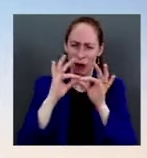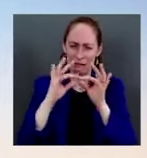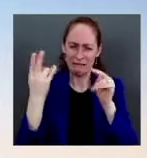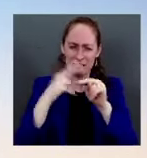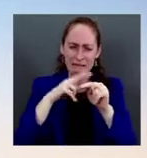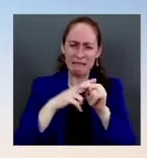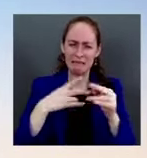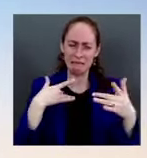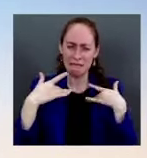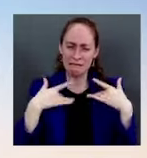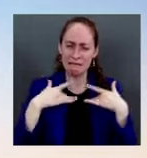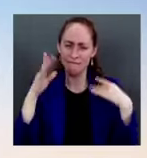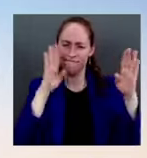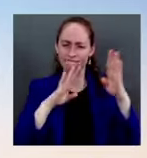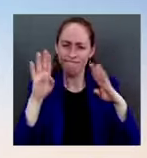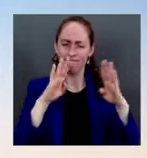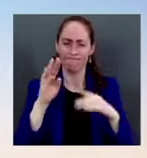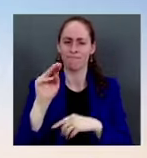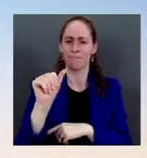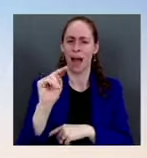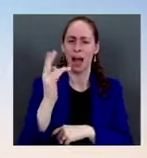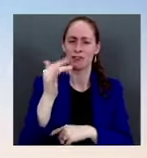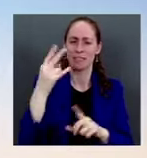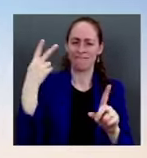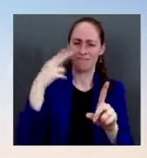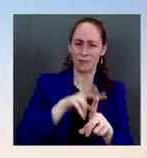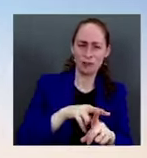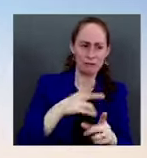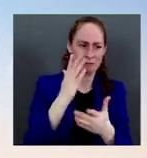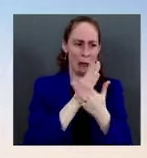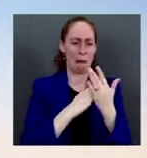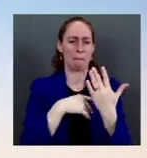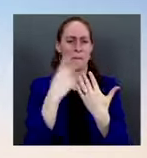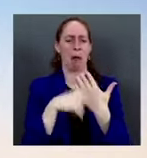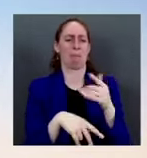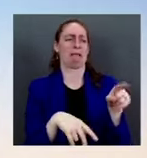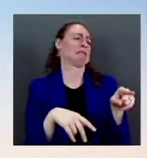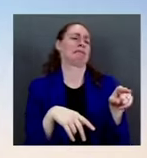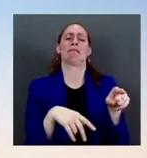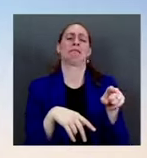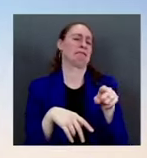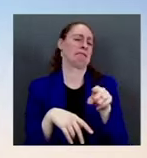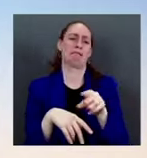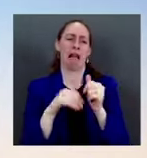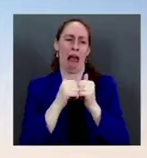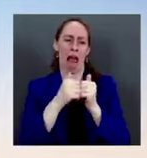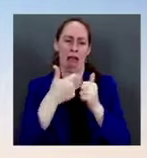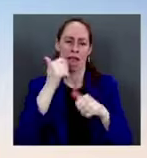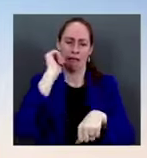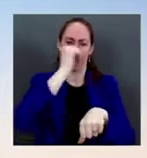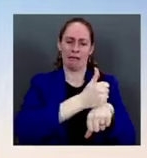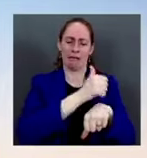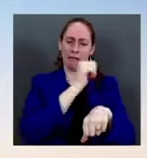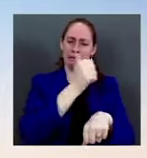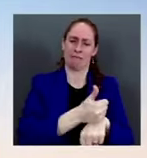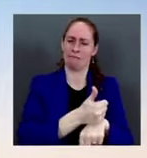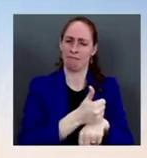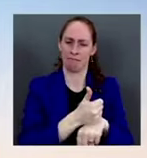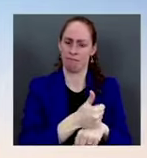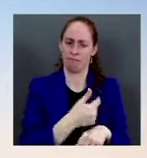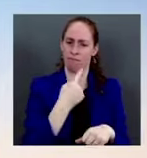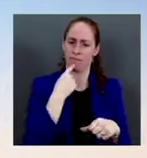White House agree that he has been consistent in his communication with the White House about his concerns? We have—we believe that the